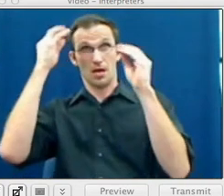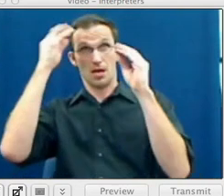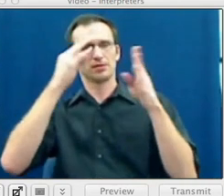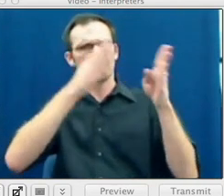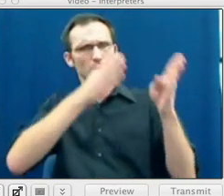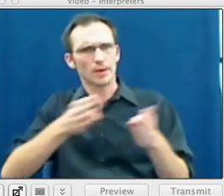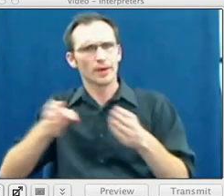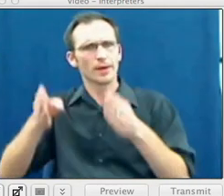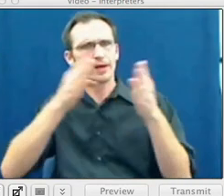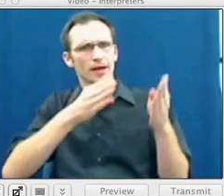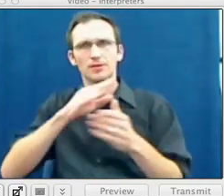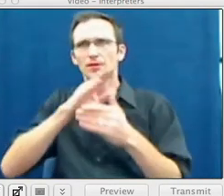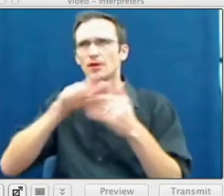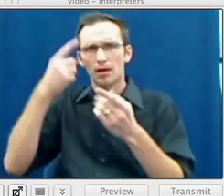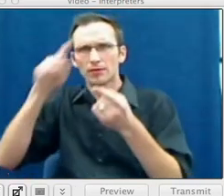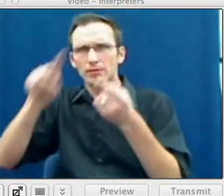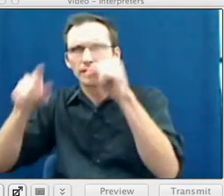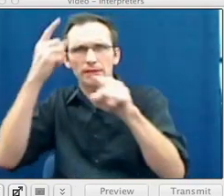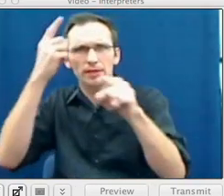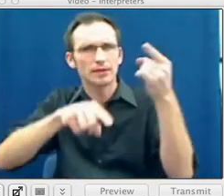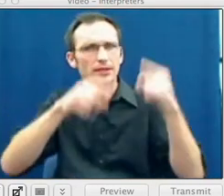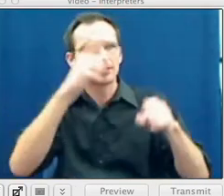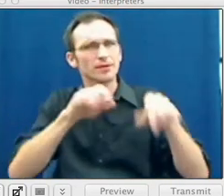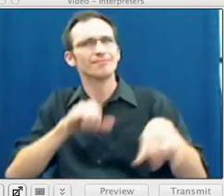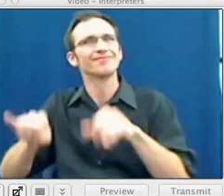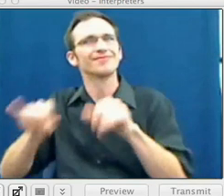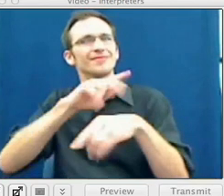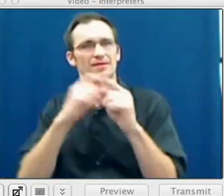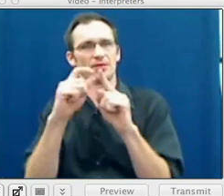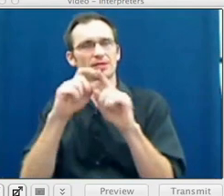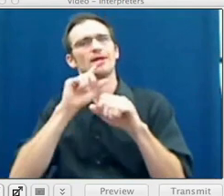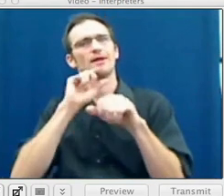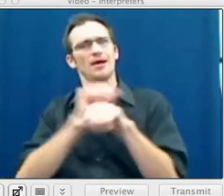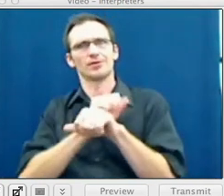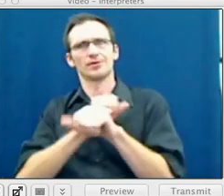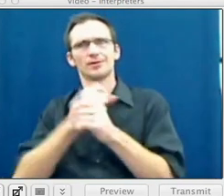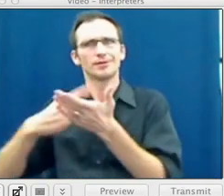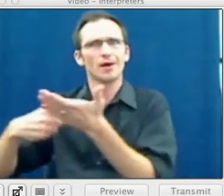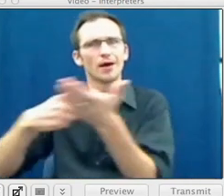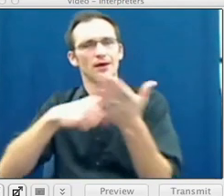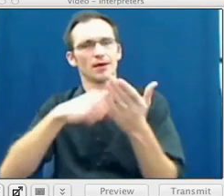what we're talking about so that we can have constructive conversations.